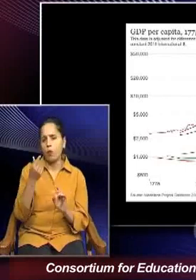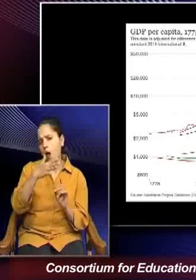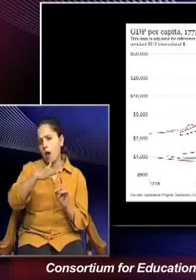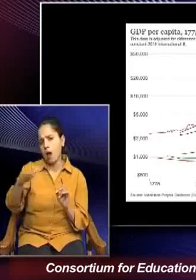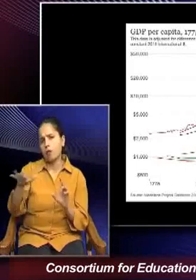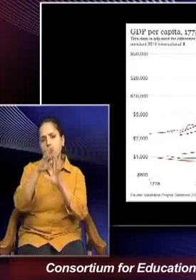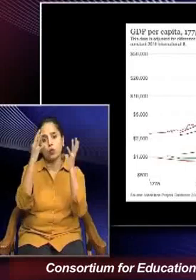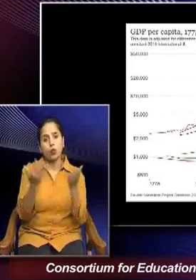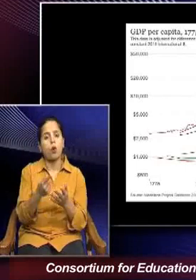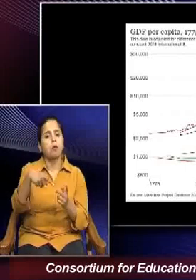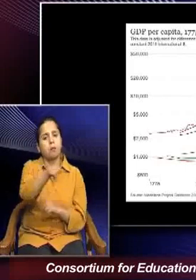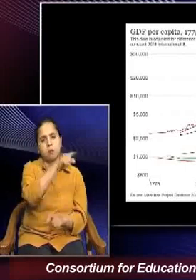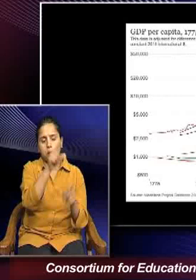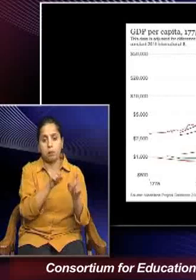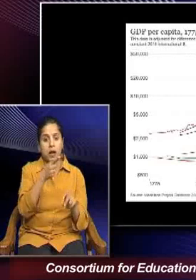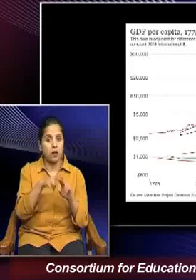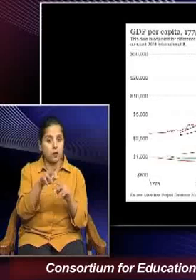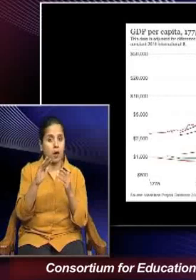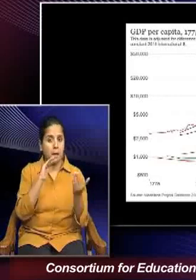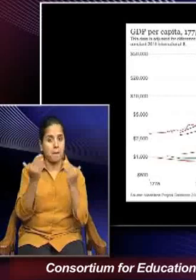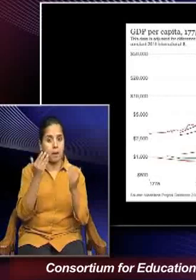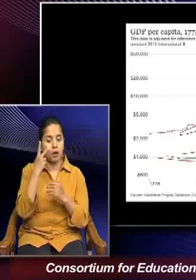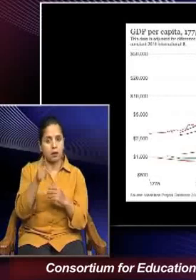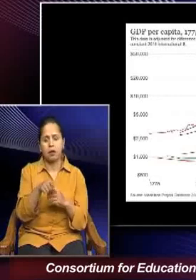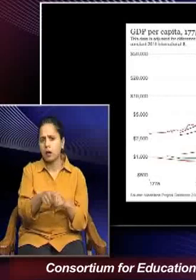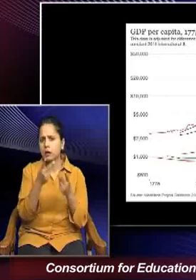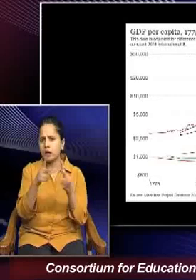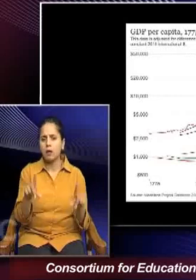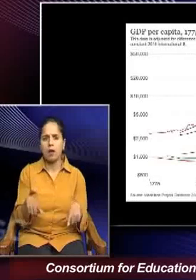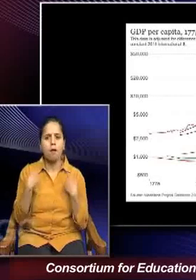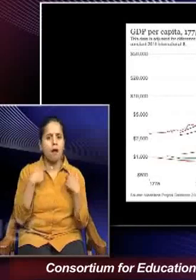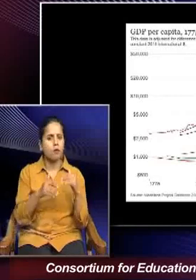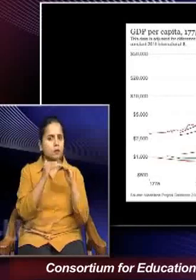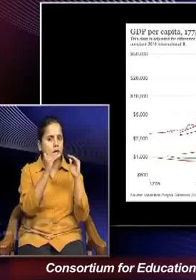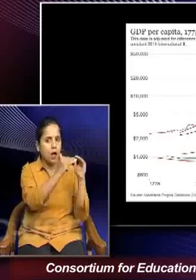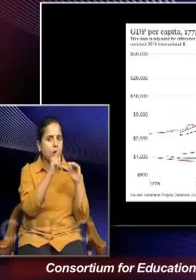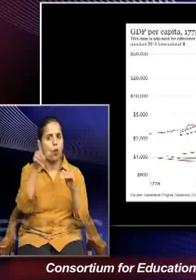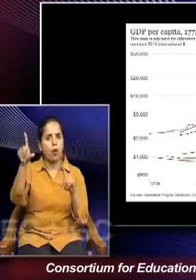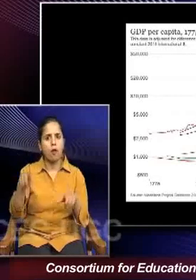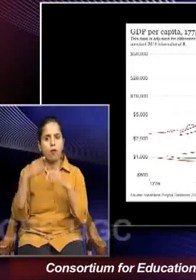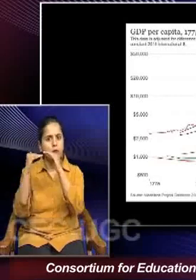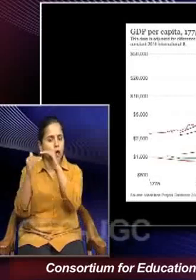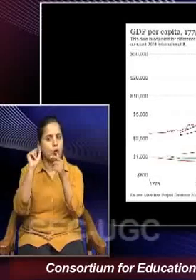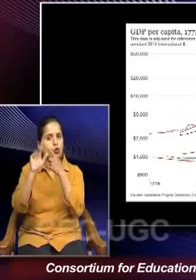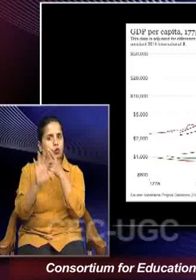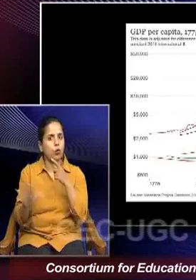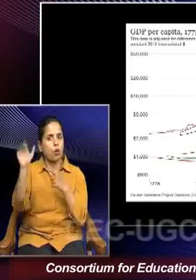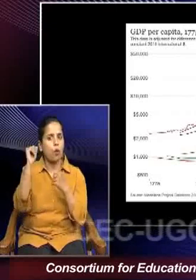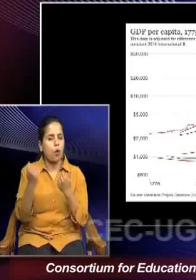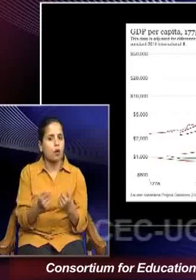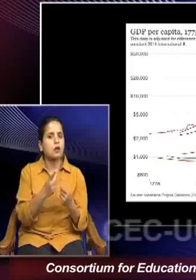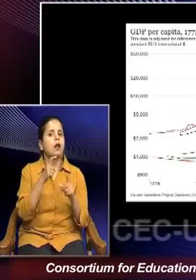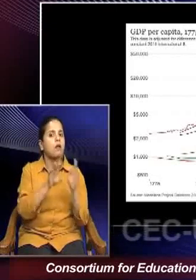global citizen. But if you compare the differences in the standard of living of the citizens in different part of the world, we